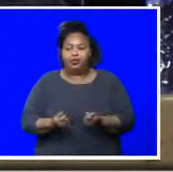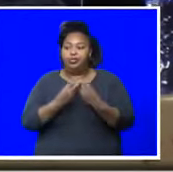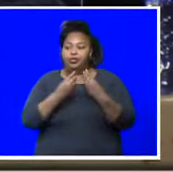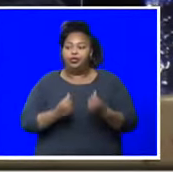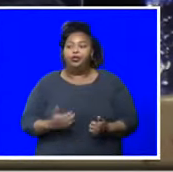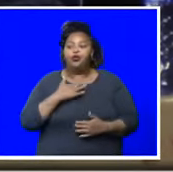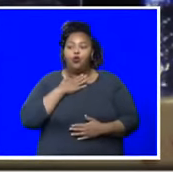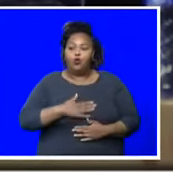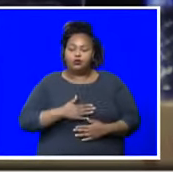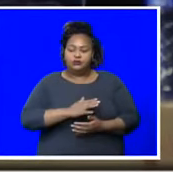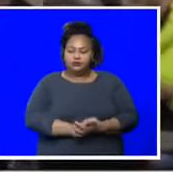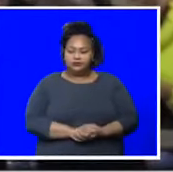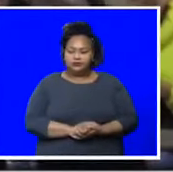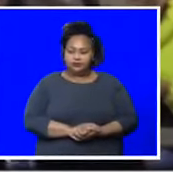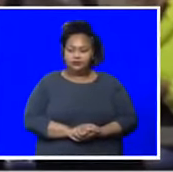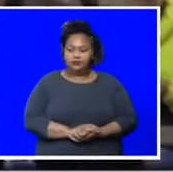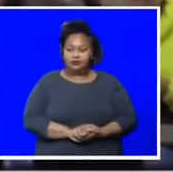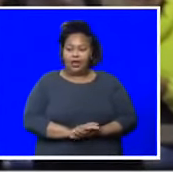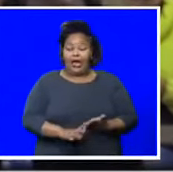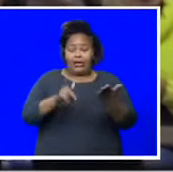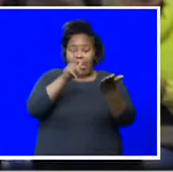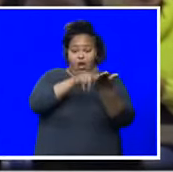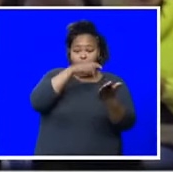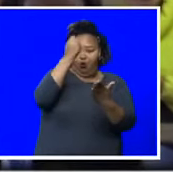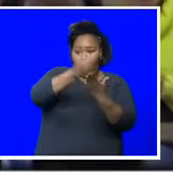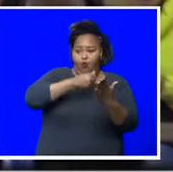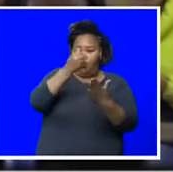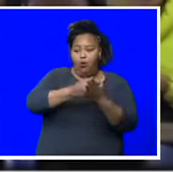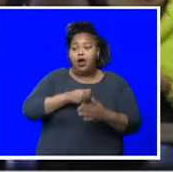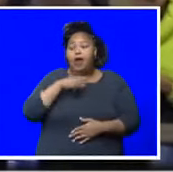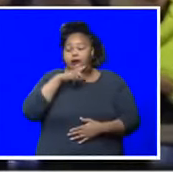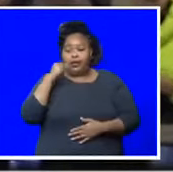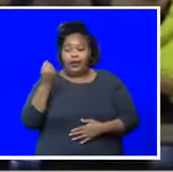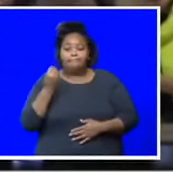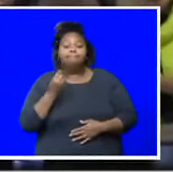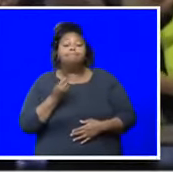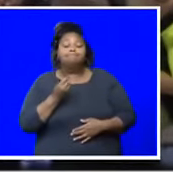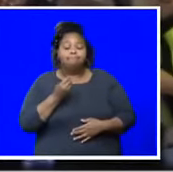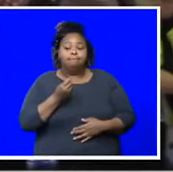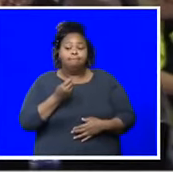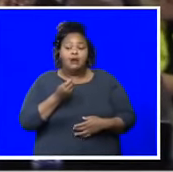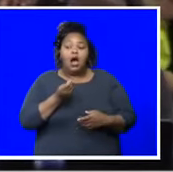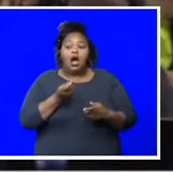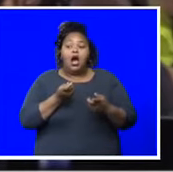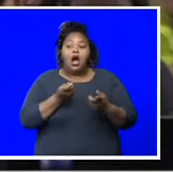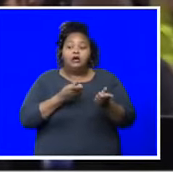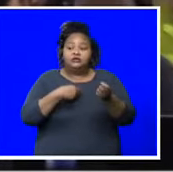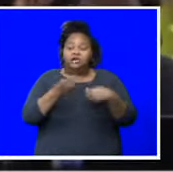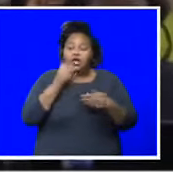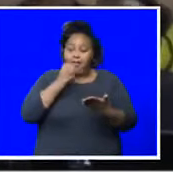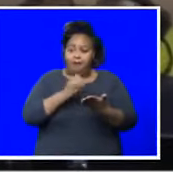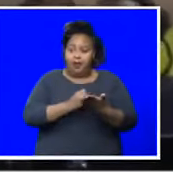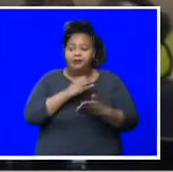esayikhuluma namhlanje ebidwa ngokuthi the Trading Licenses Order Amendment Bill of